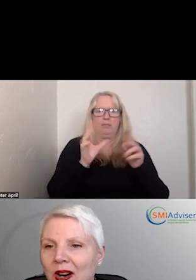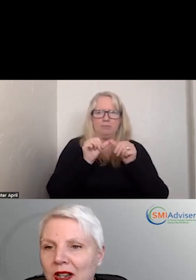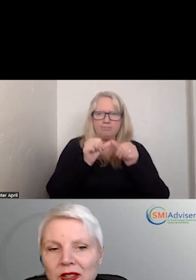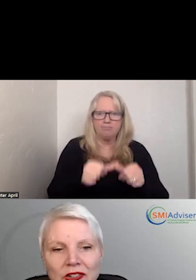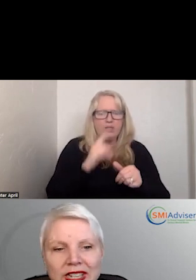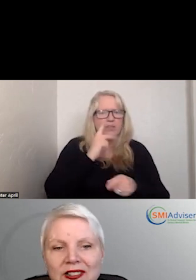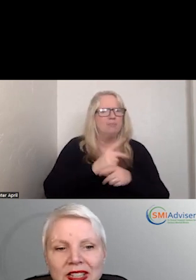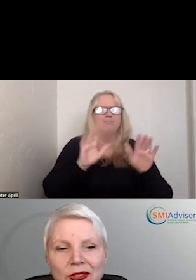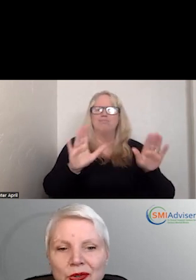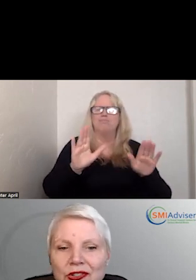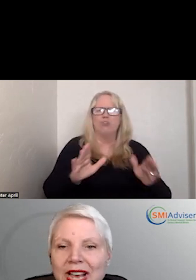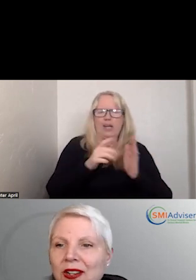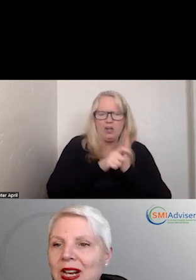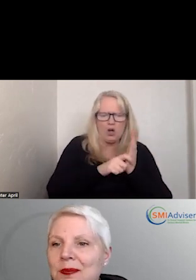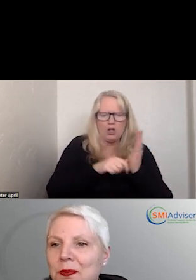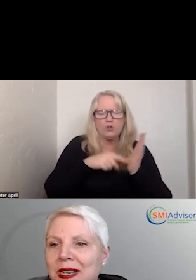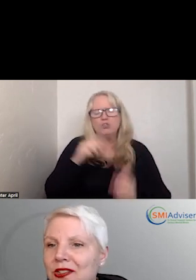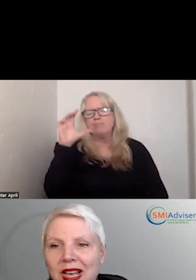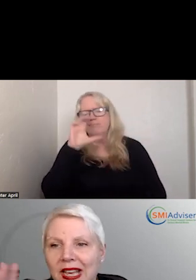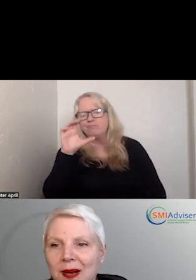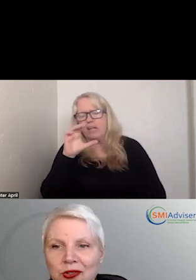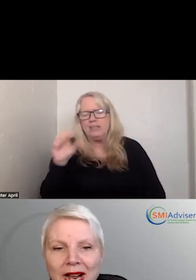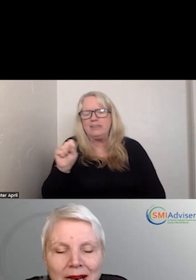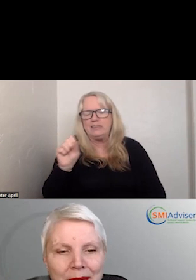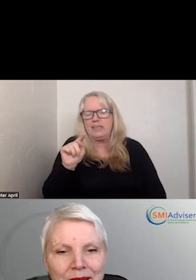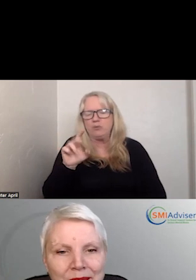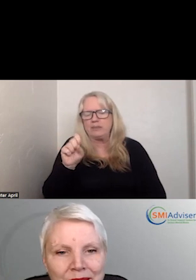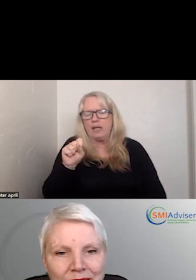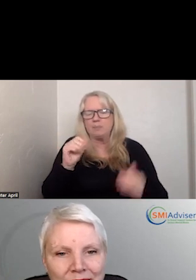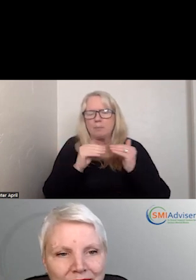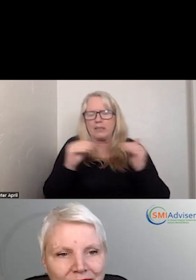Great article. Just easily Google Seattle Times peers. It comes right up.